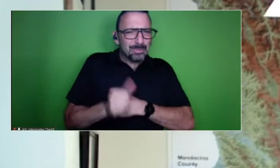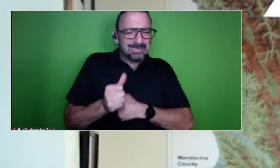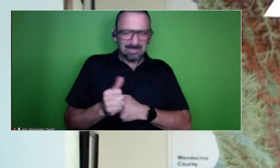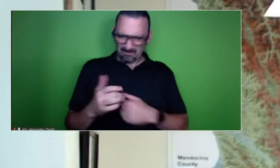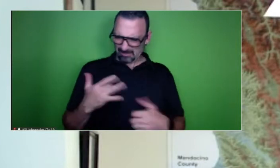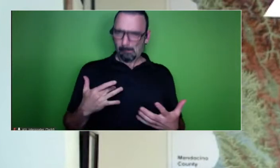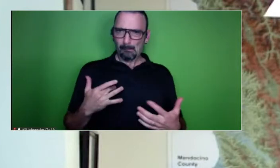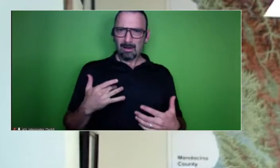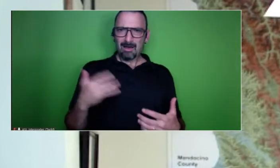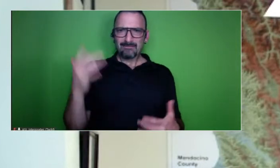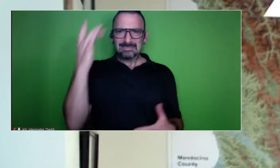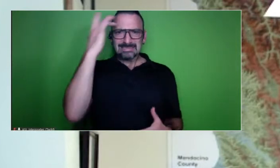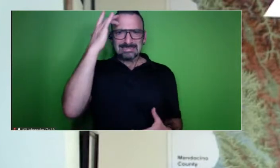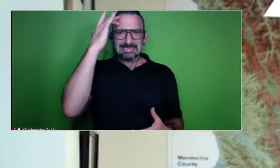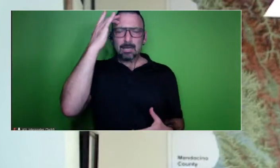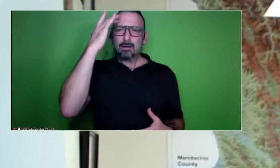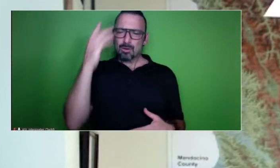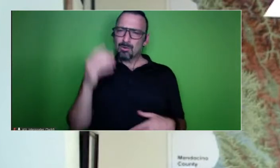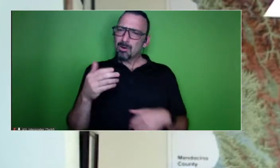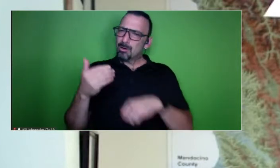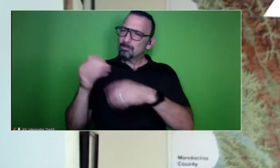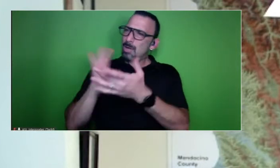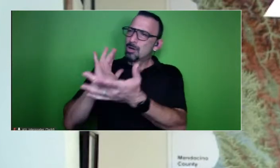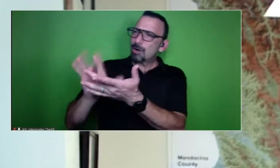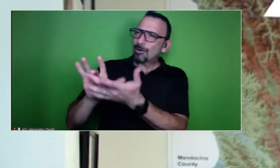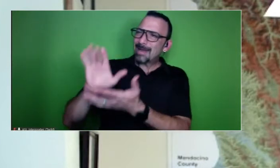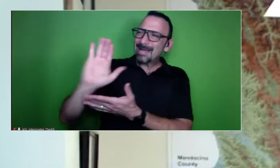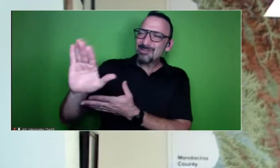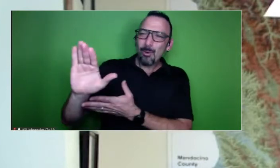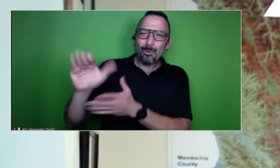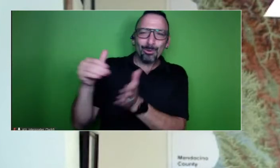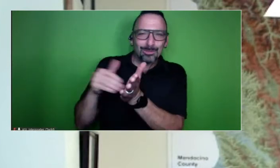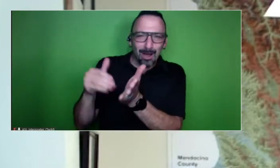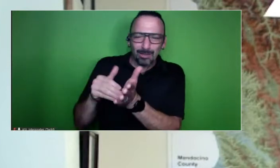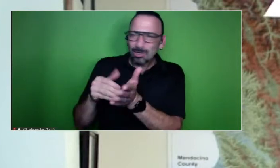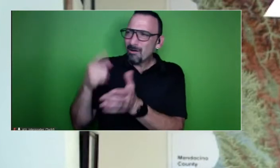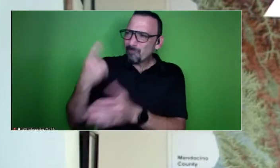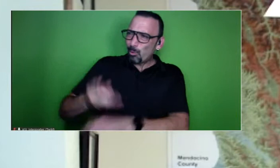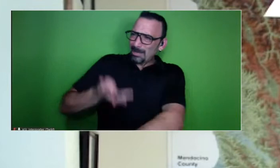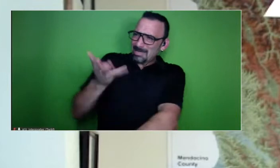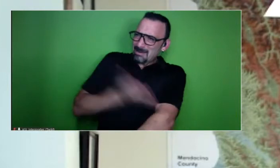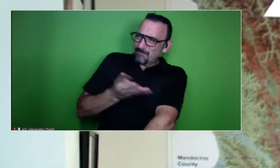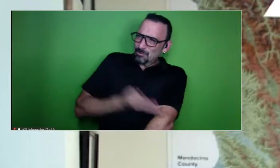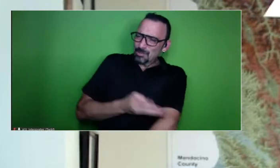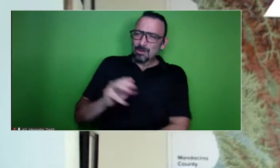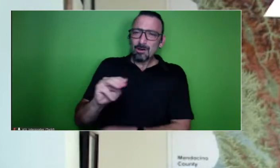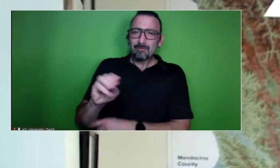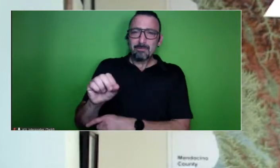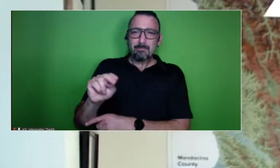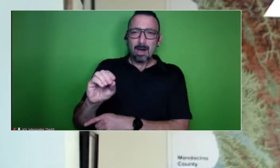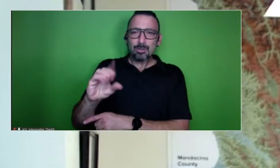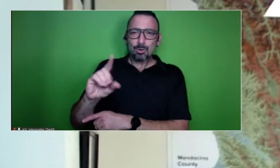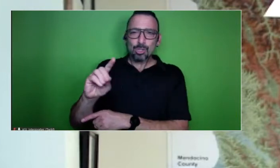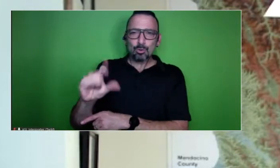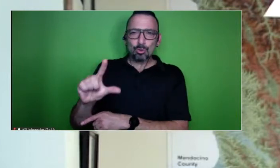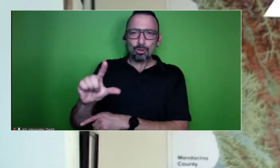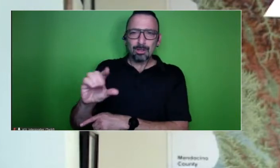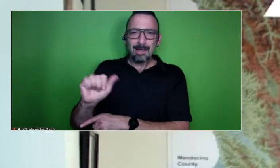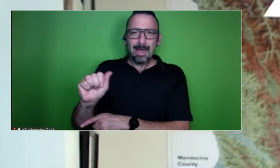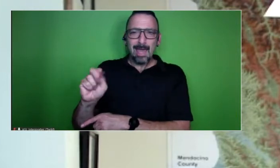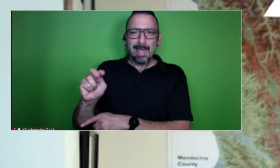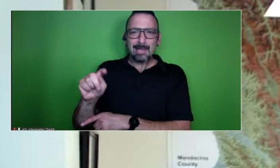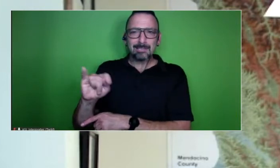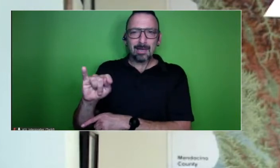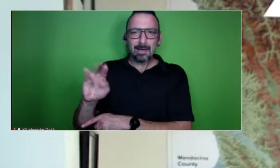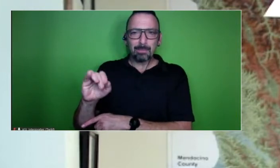symptoms, consider calling your provider for an infusion of monoclonal antibodies. If you think you